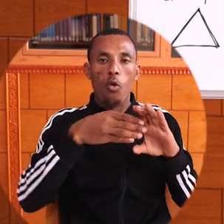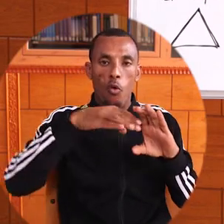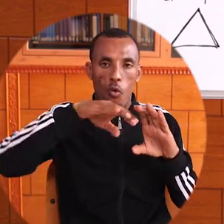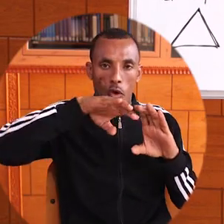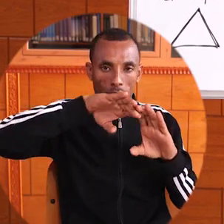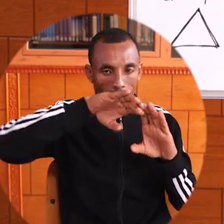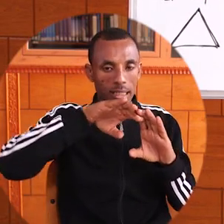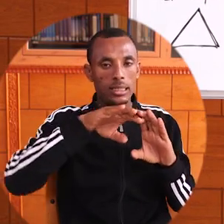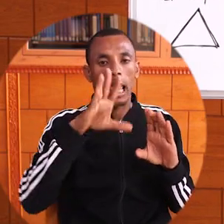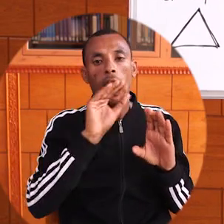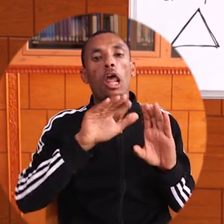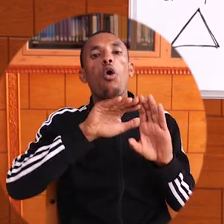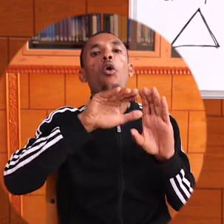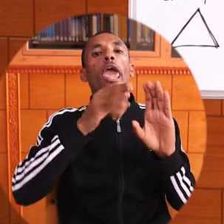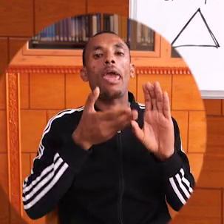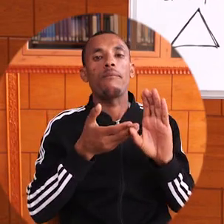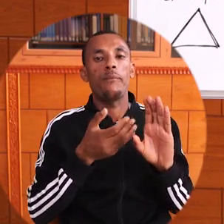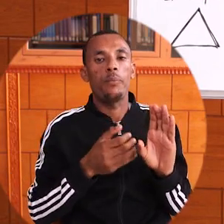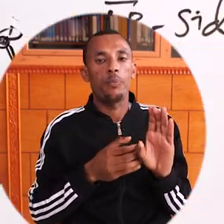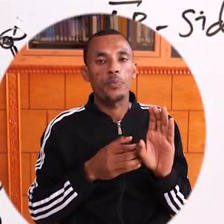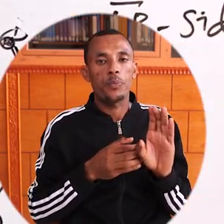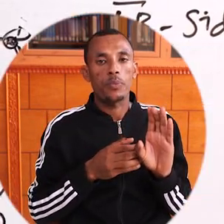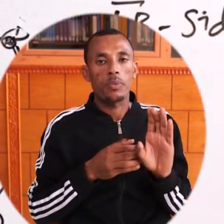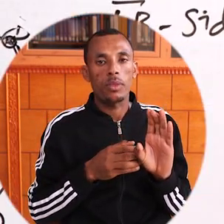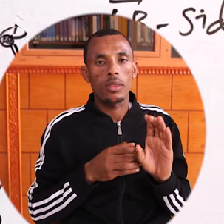convex and concave.